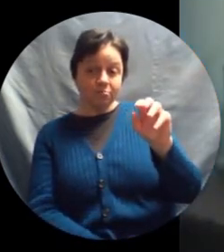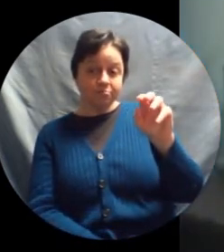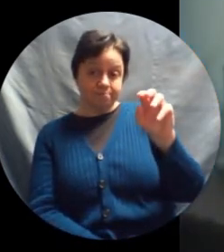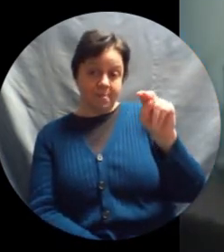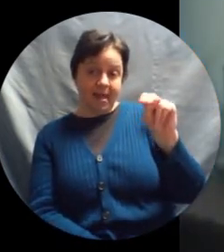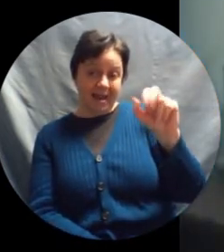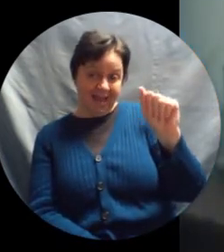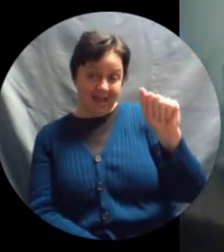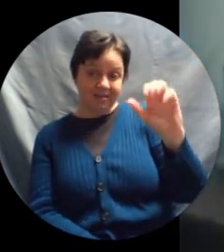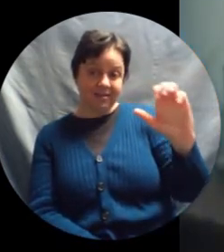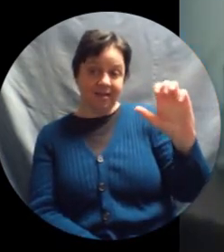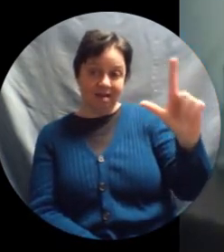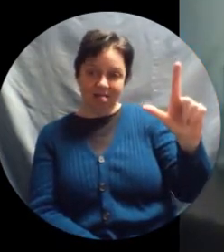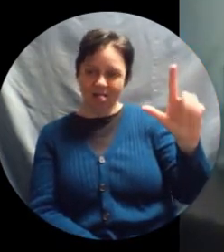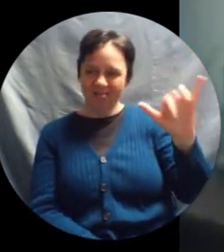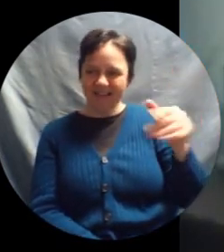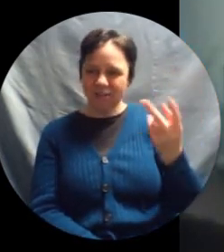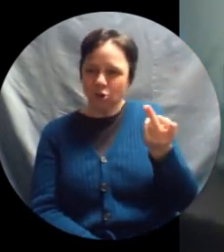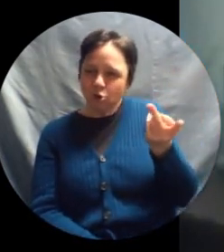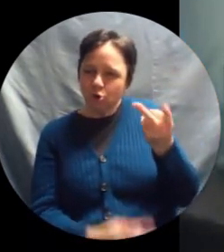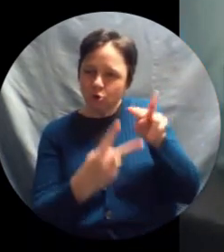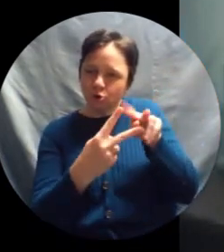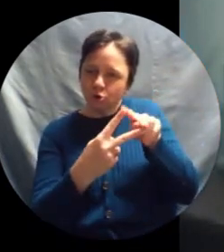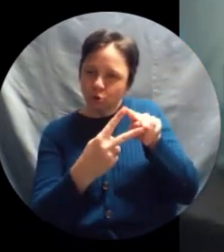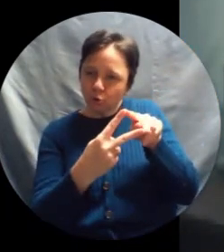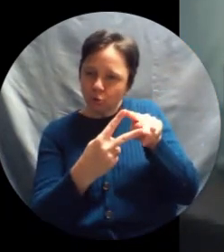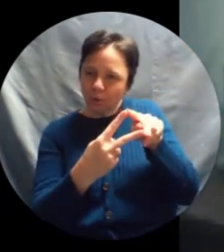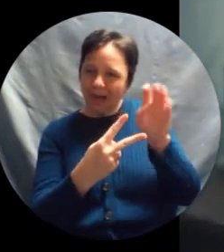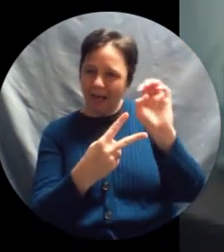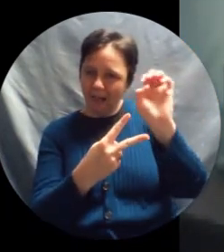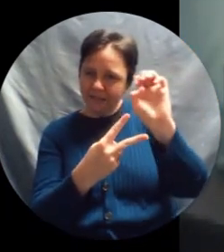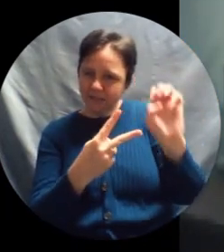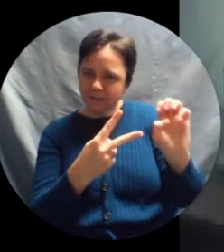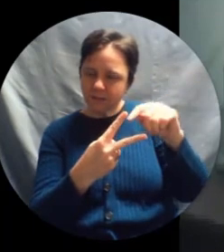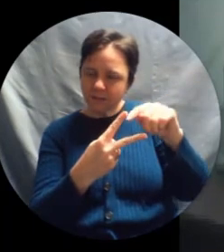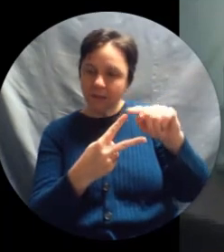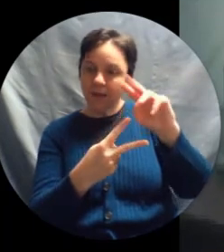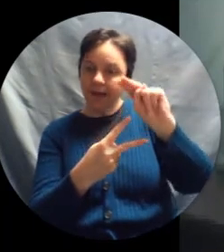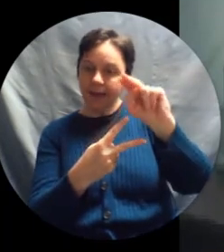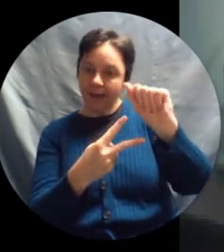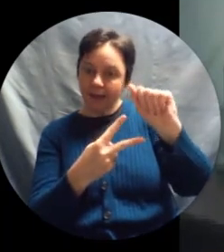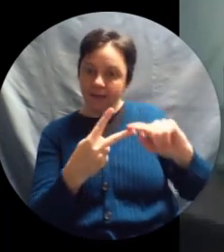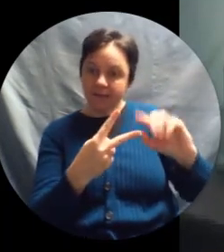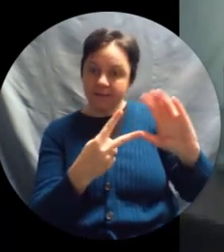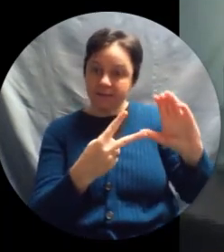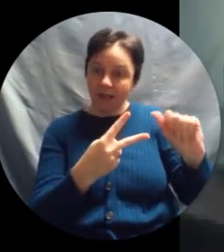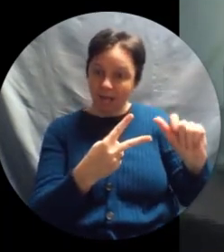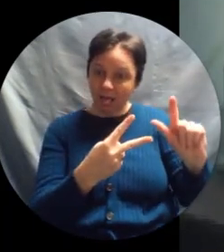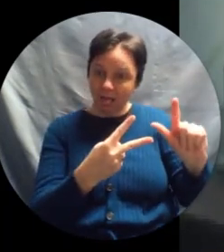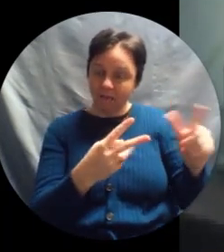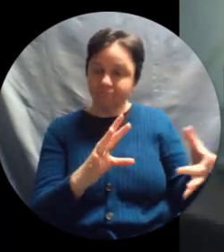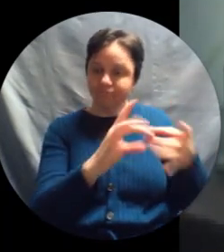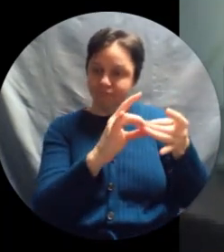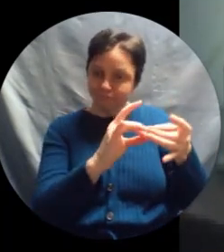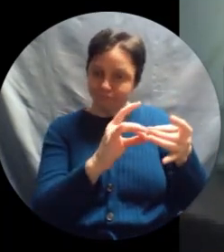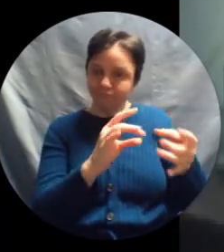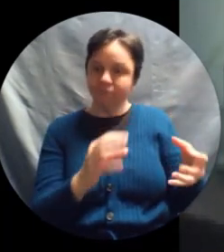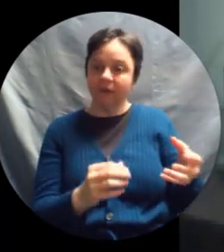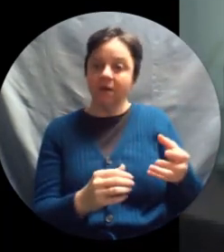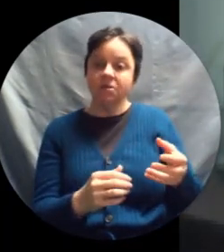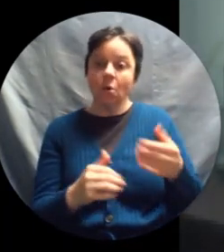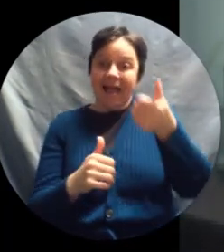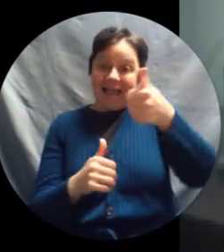Sometimes it's just two elements. Sometimes it may be more than that. But a compound is formed by anytime you have